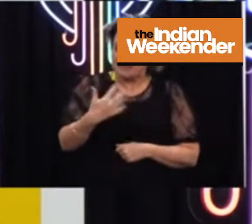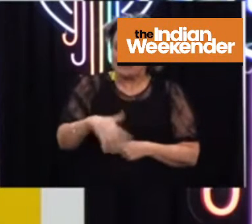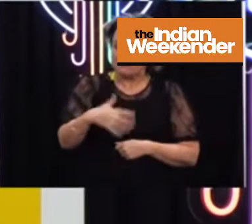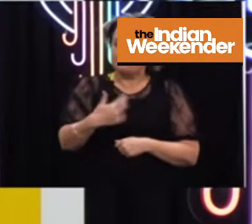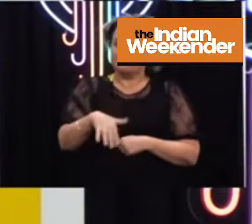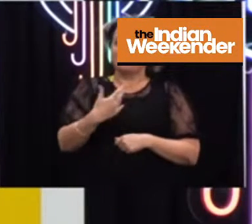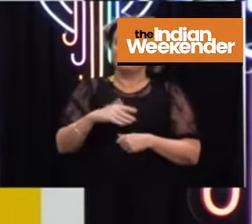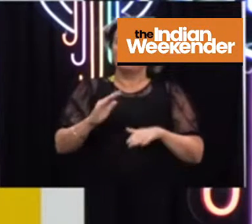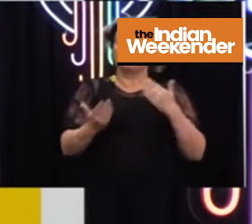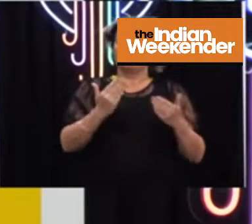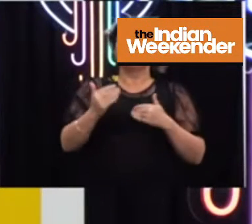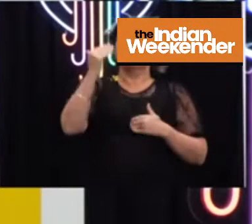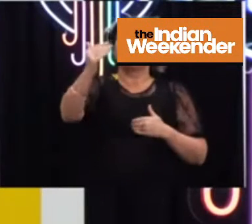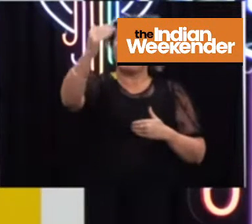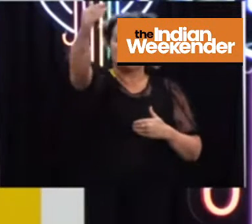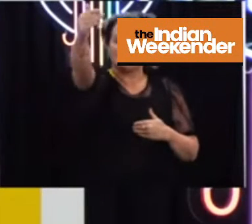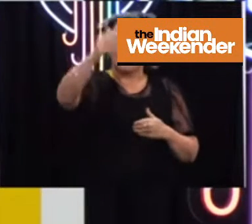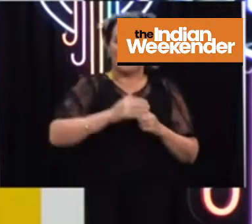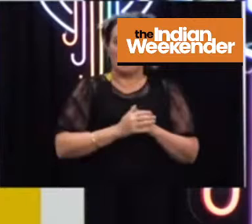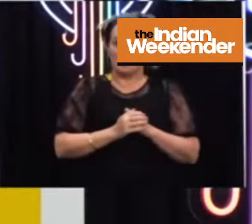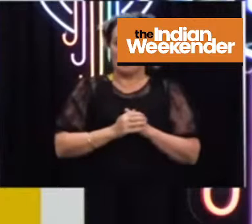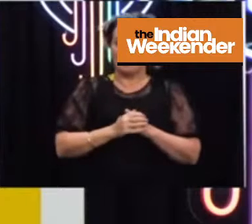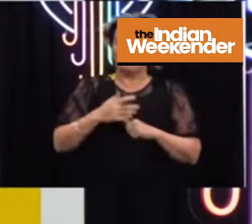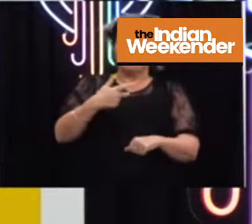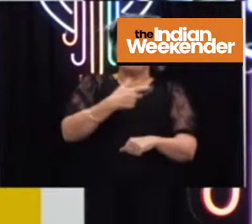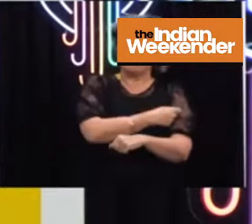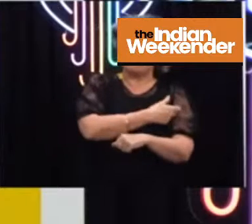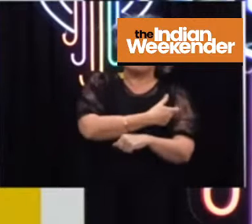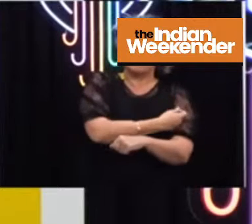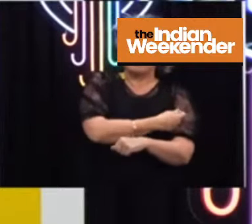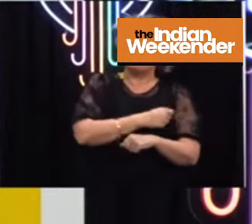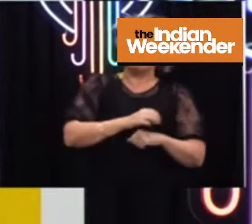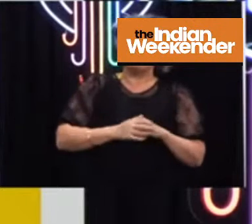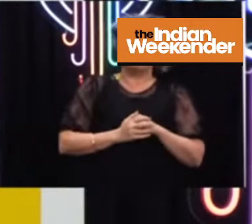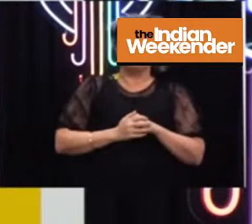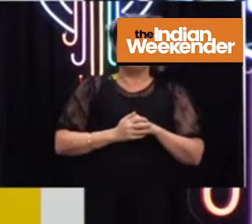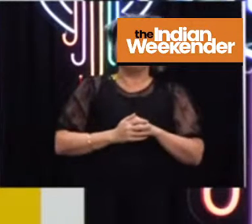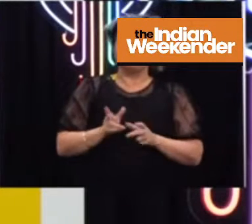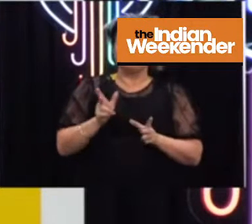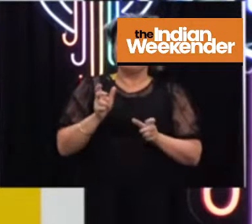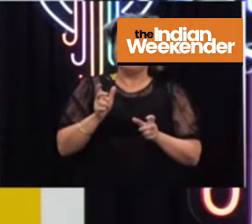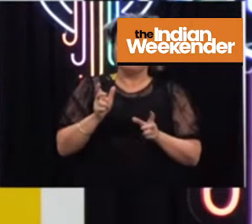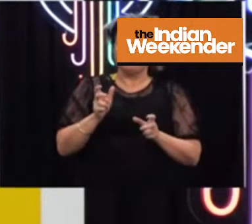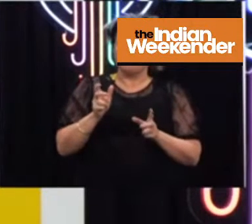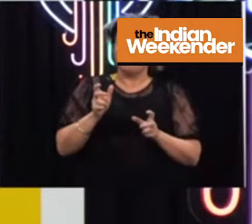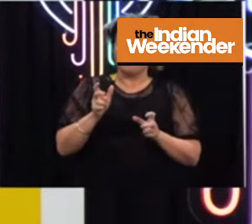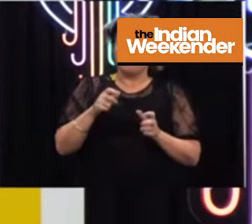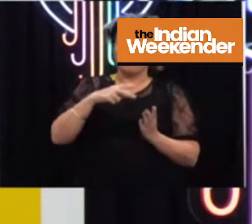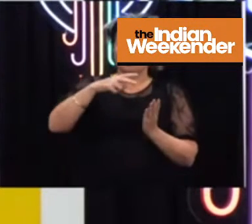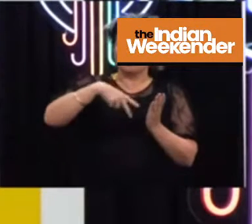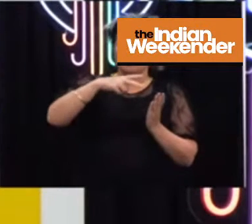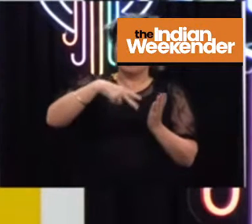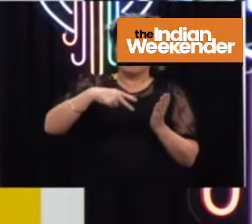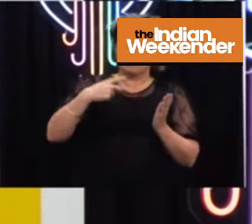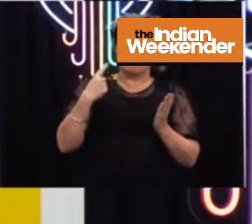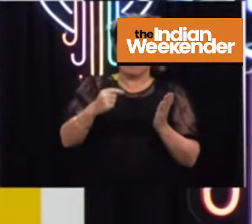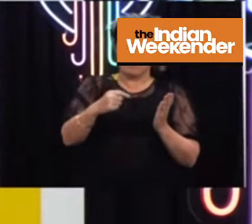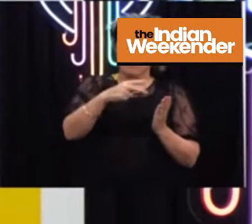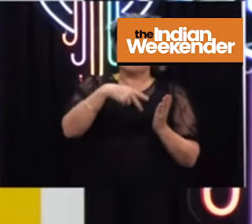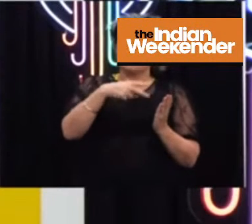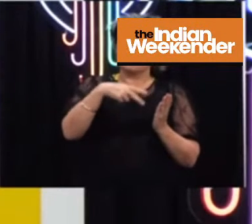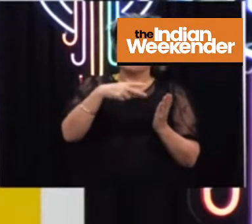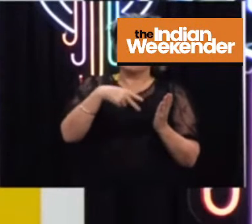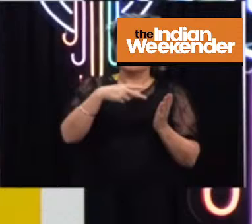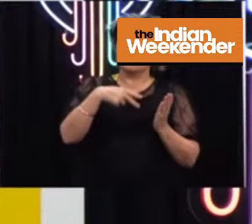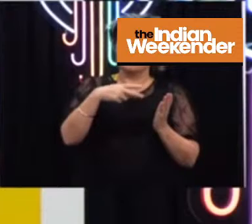than $15 per dose. Modelling suggests the size of the funding required is highly sensitive to the number of early access vaccines that we